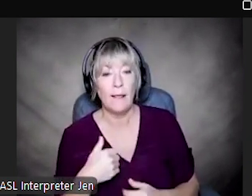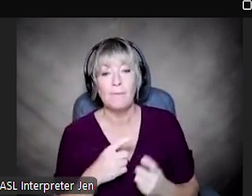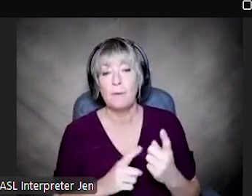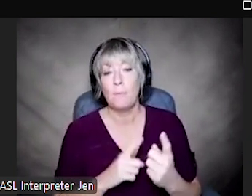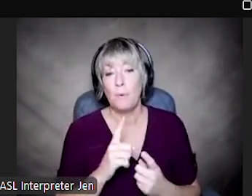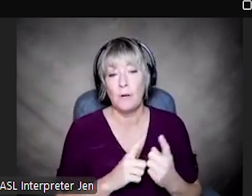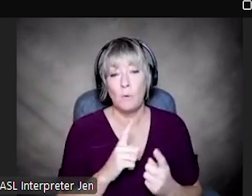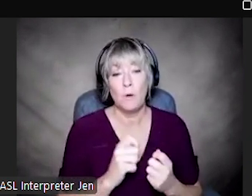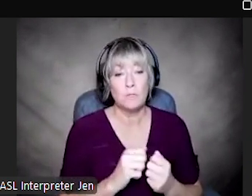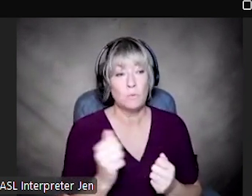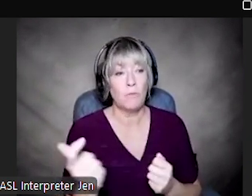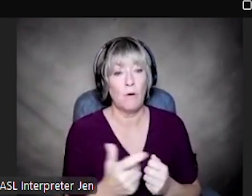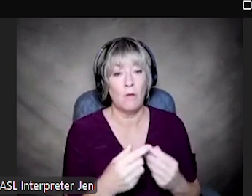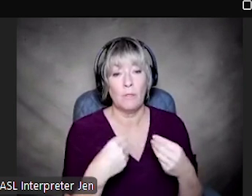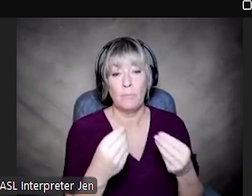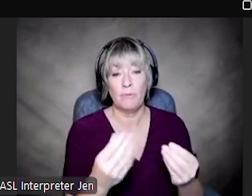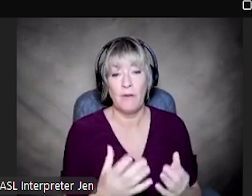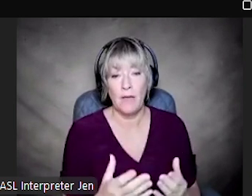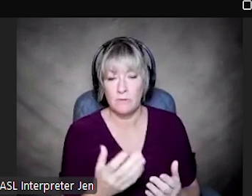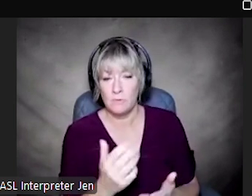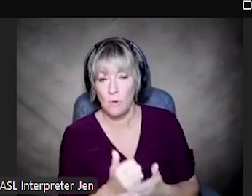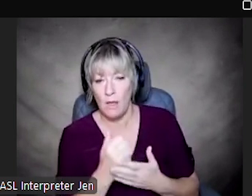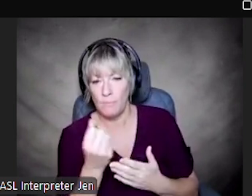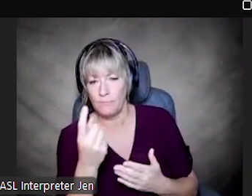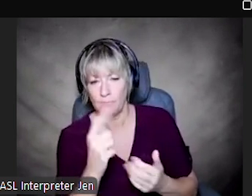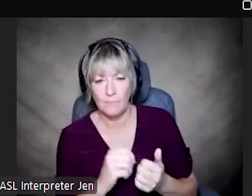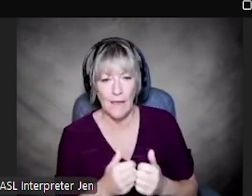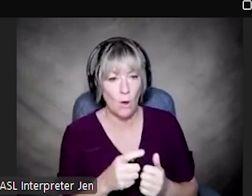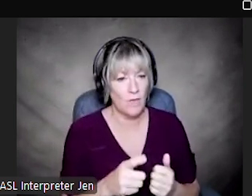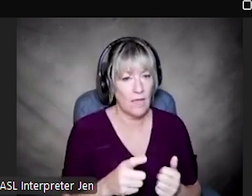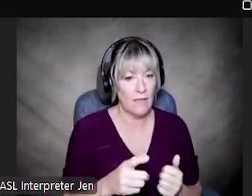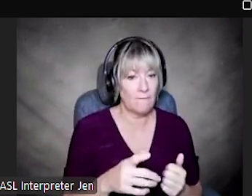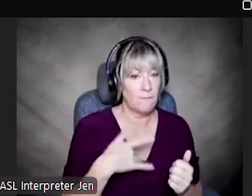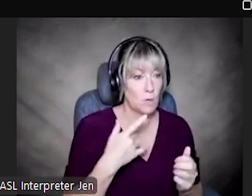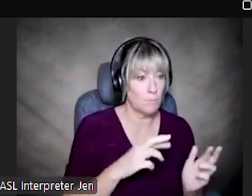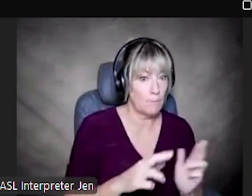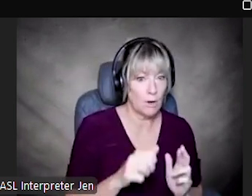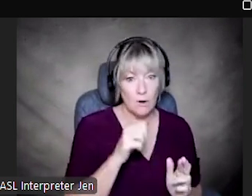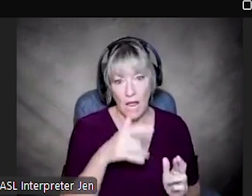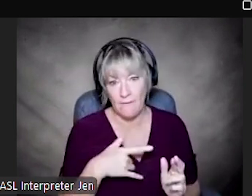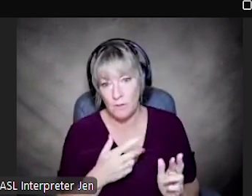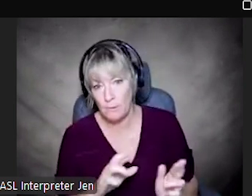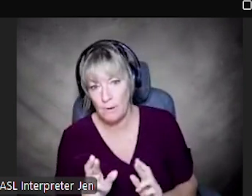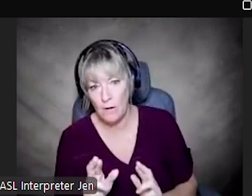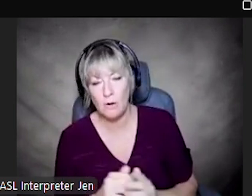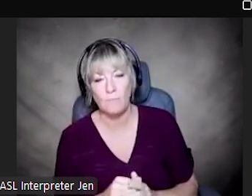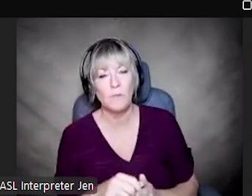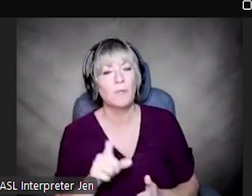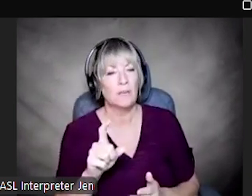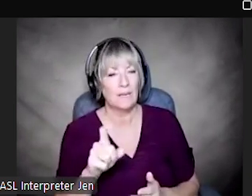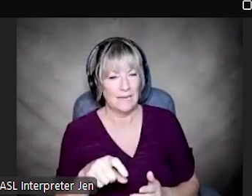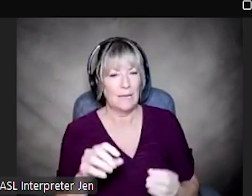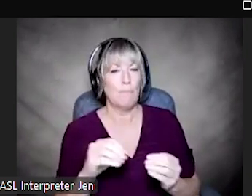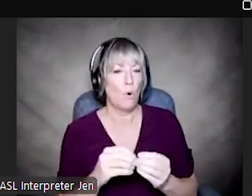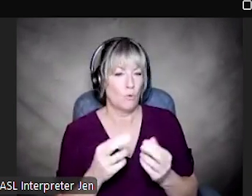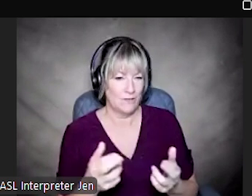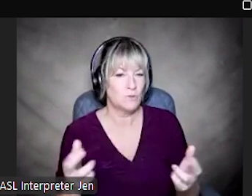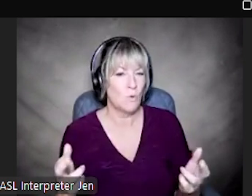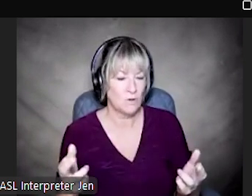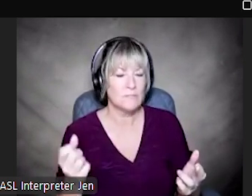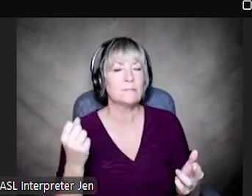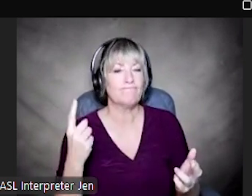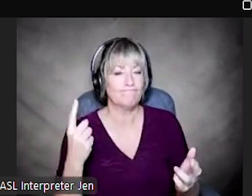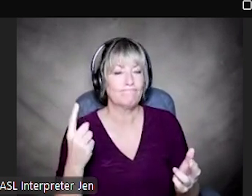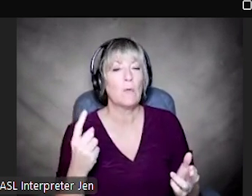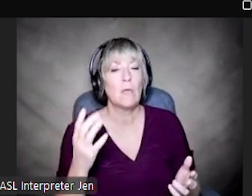our providers to understand how they do or don't feel prepared. We've heard a lot of need for additional resources, and